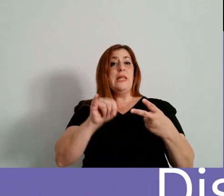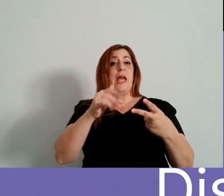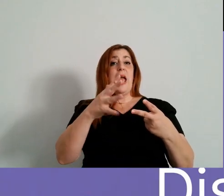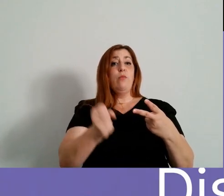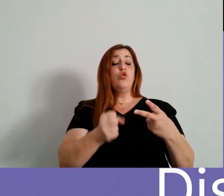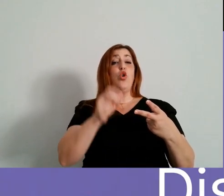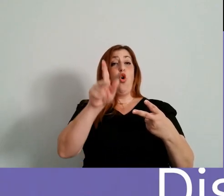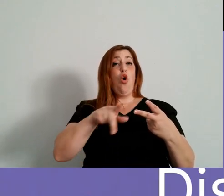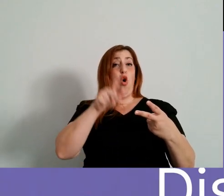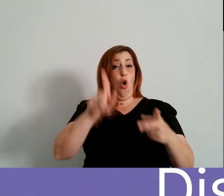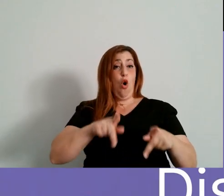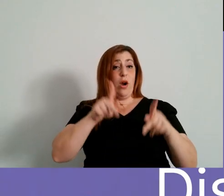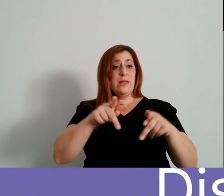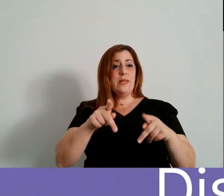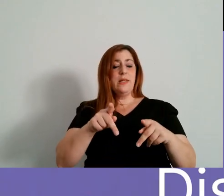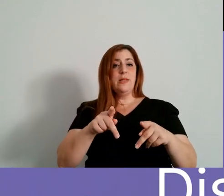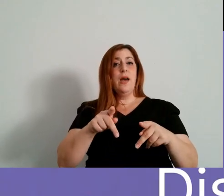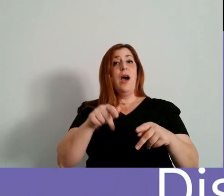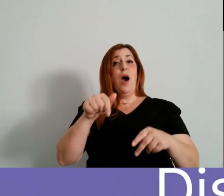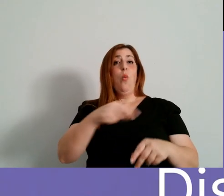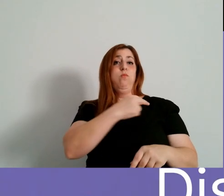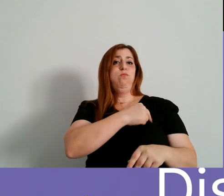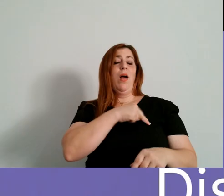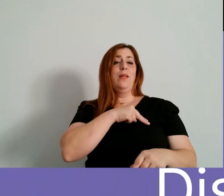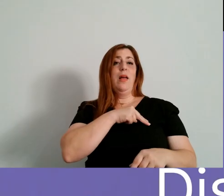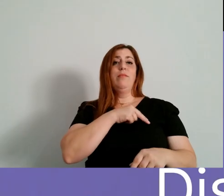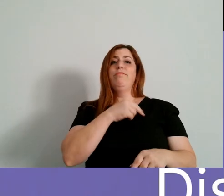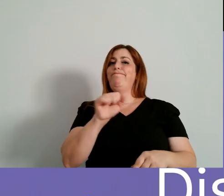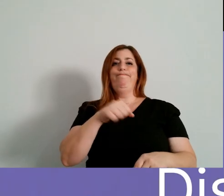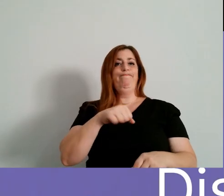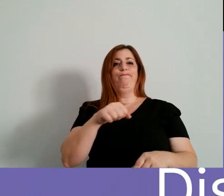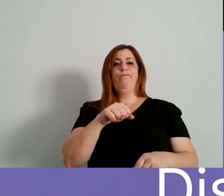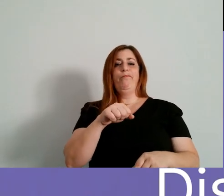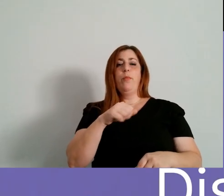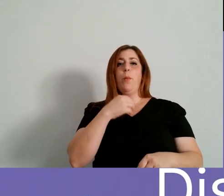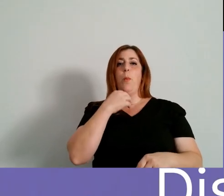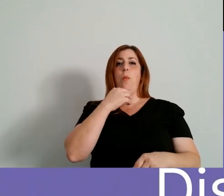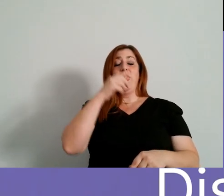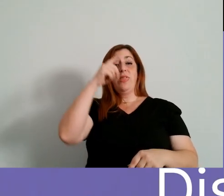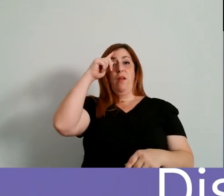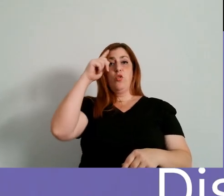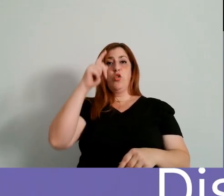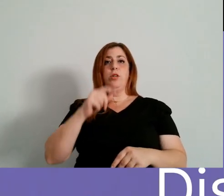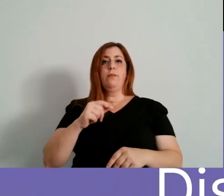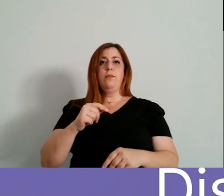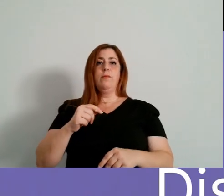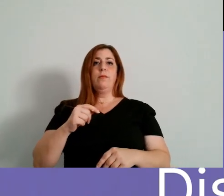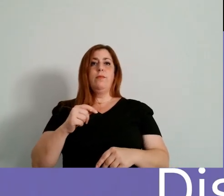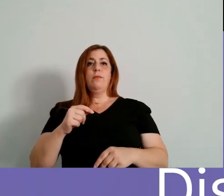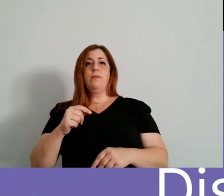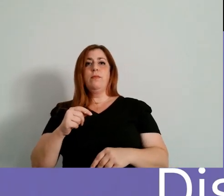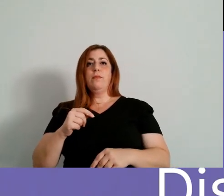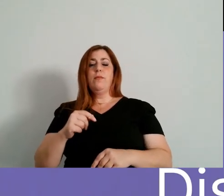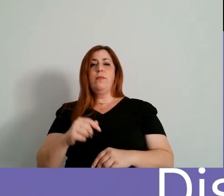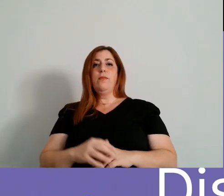any courses locally that I know of. No, unfortunately, this is something that I do think needs to